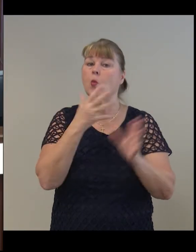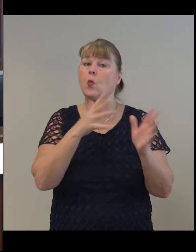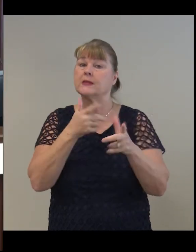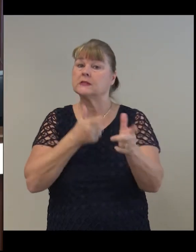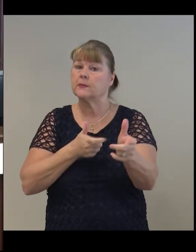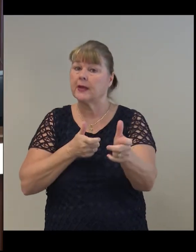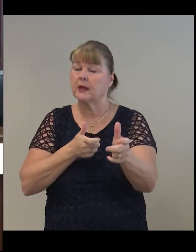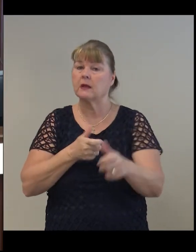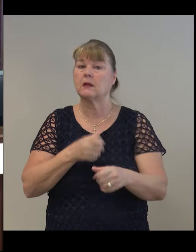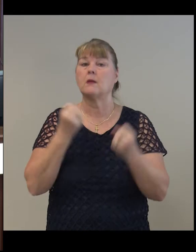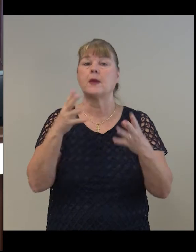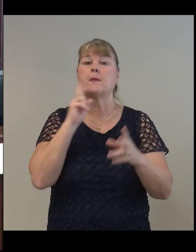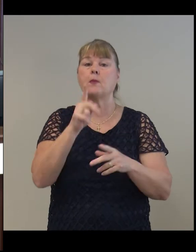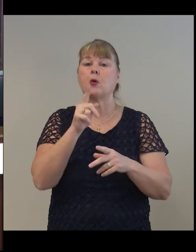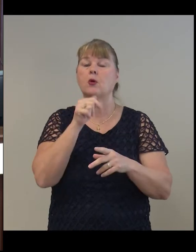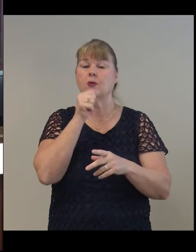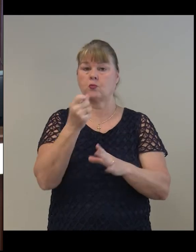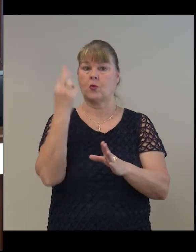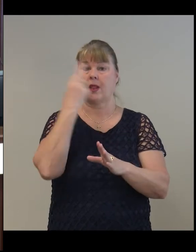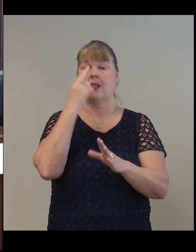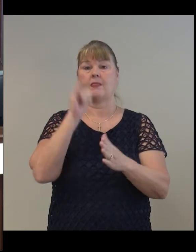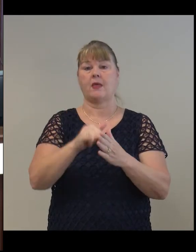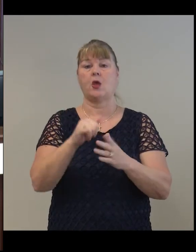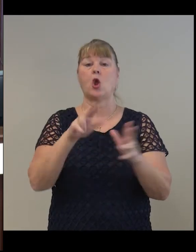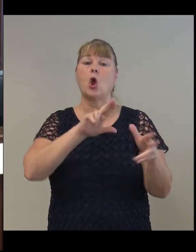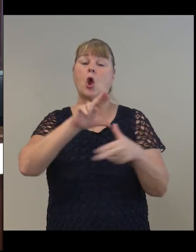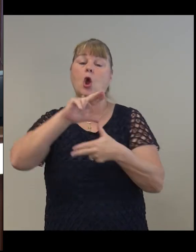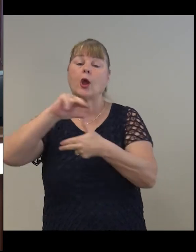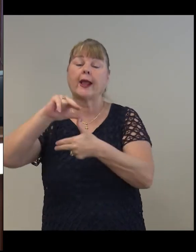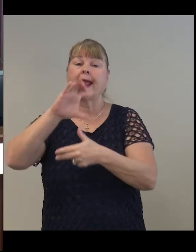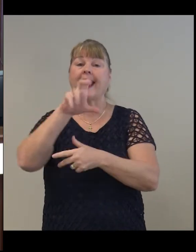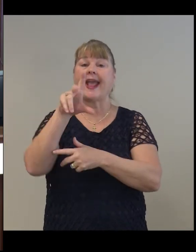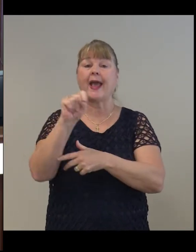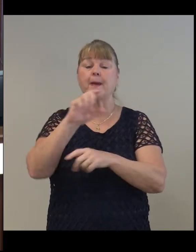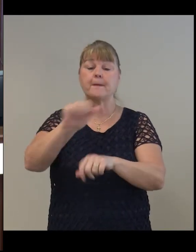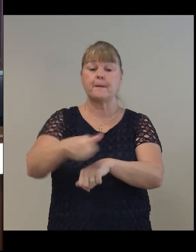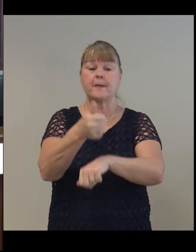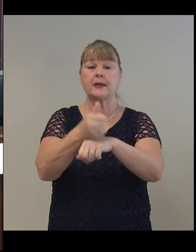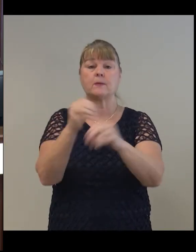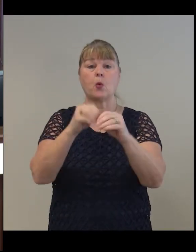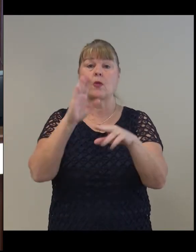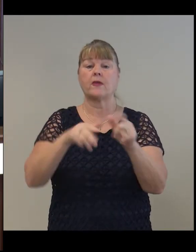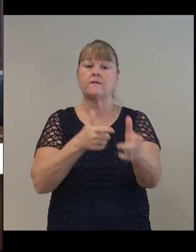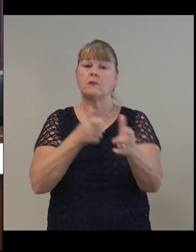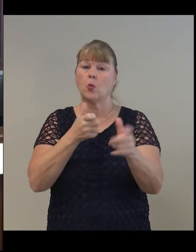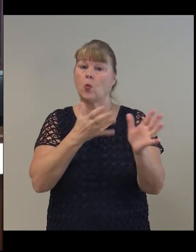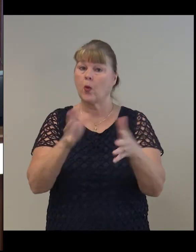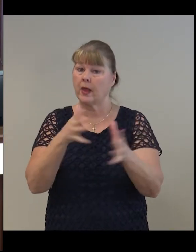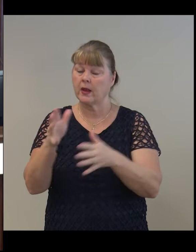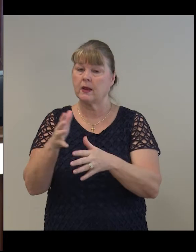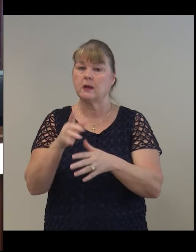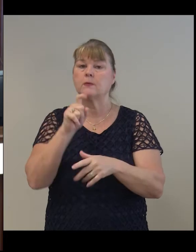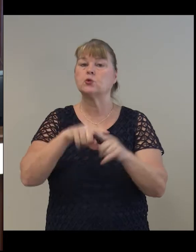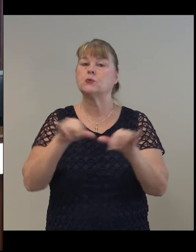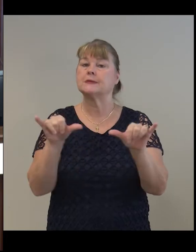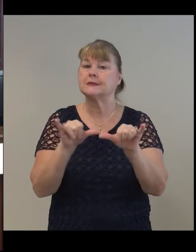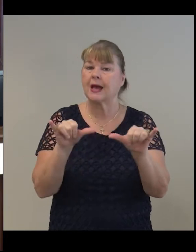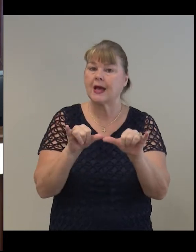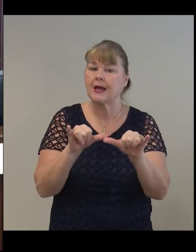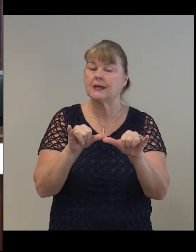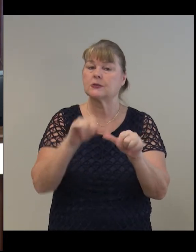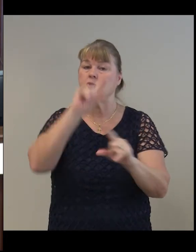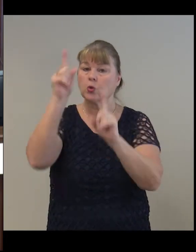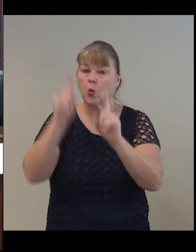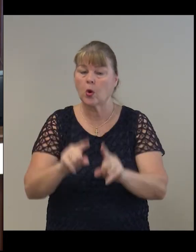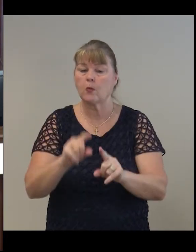misconception that hurricane categories are based more than just wind speeds, that it has to do with the size of the storm or the intensity of the